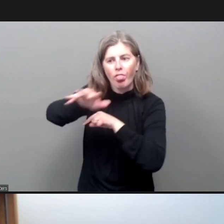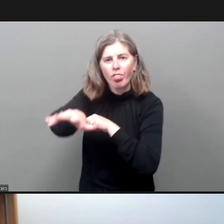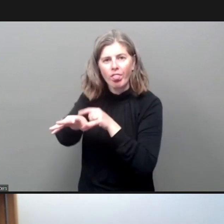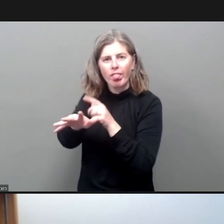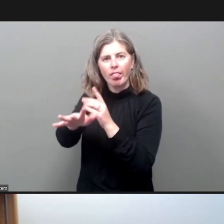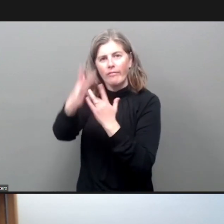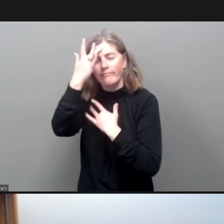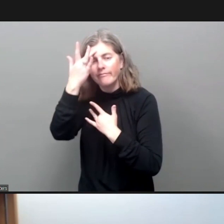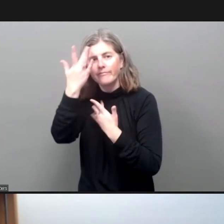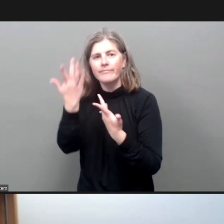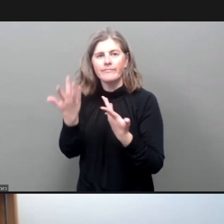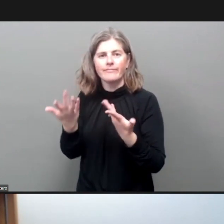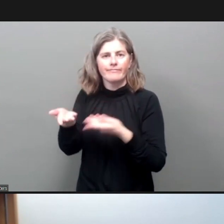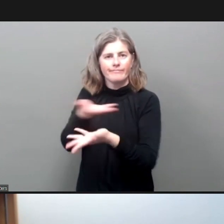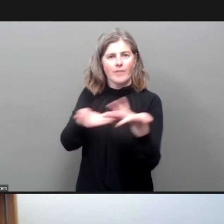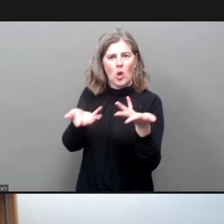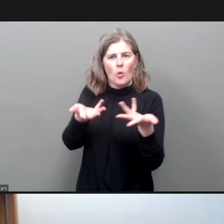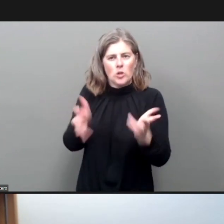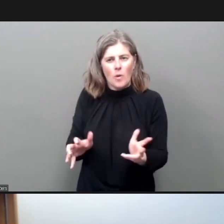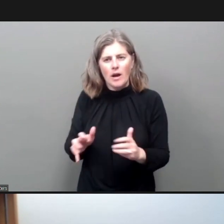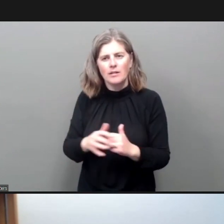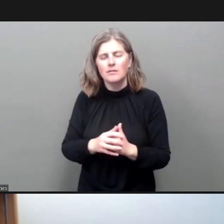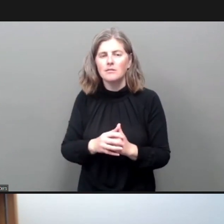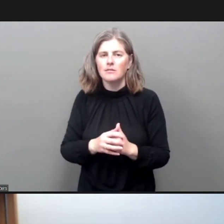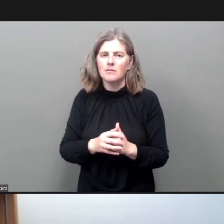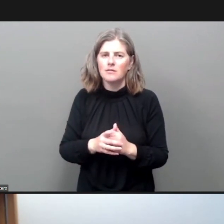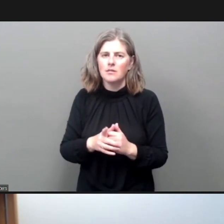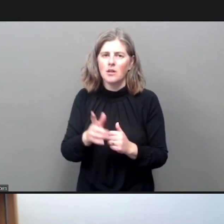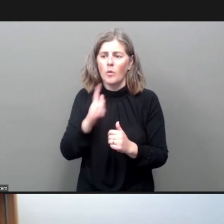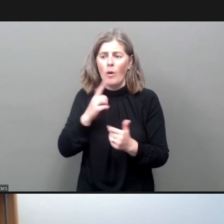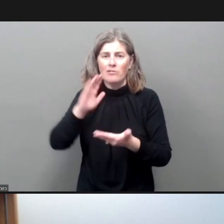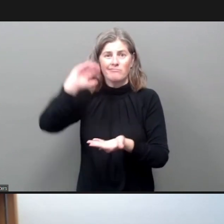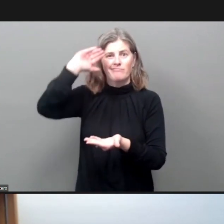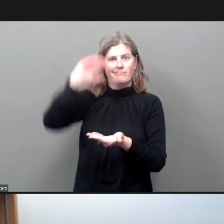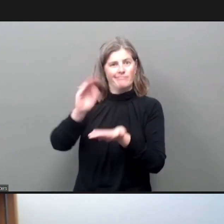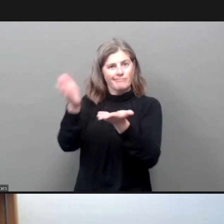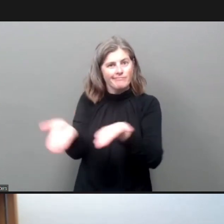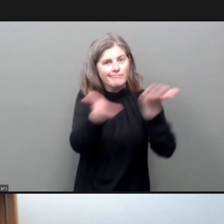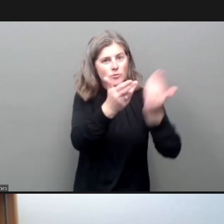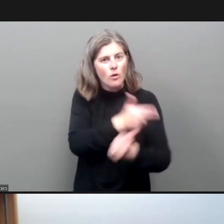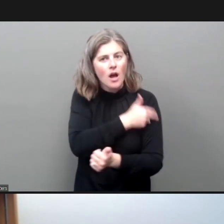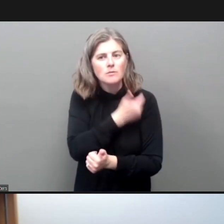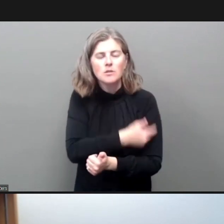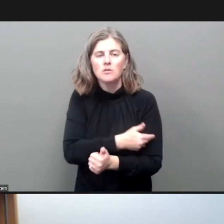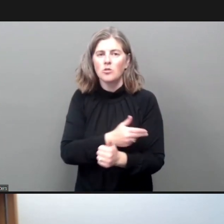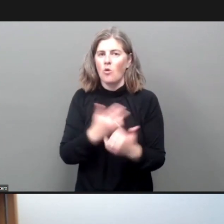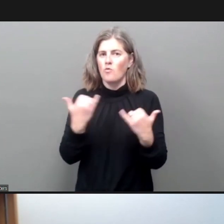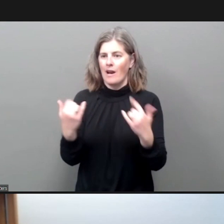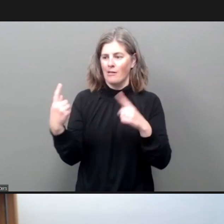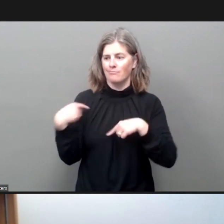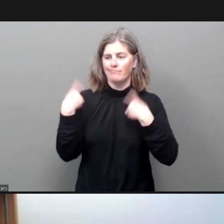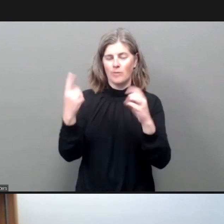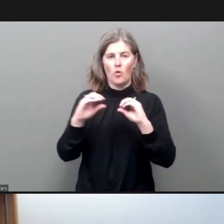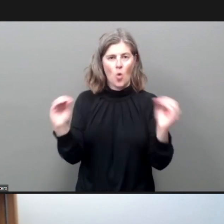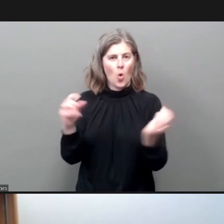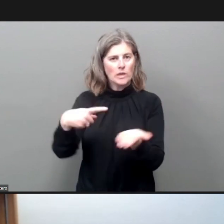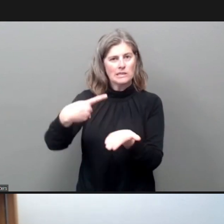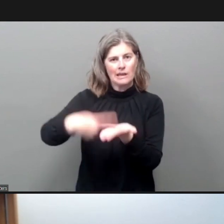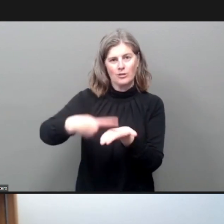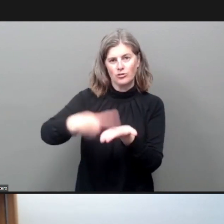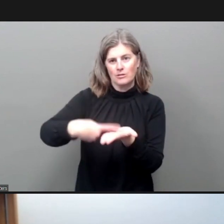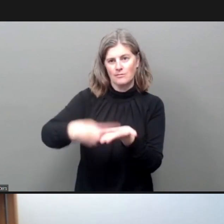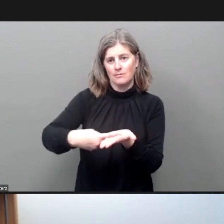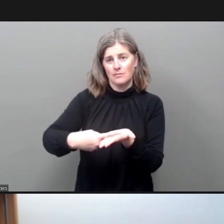virus or transmitting the virus that might result in hospitalization. So no discussions. And I'd